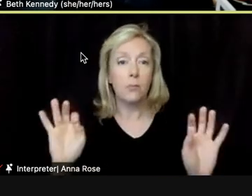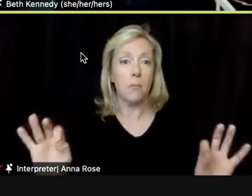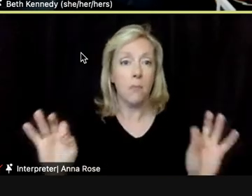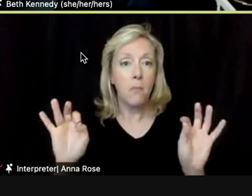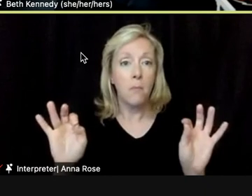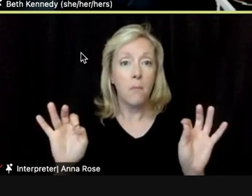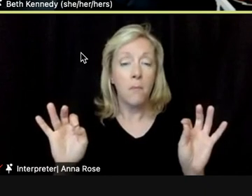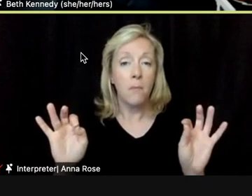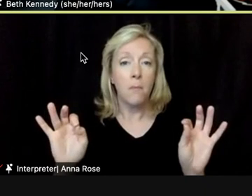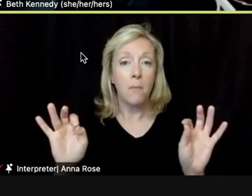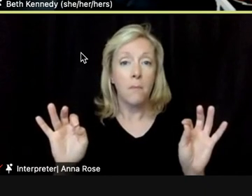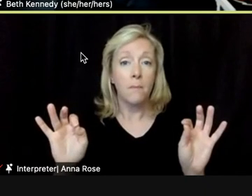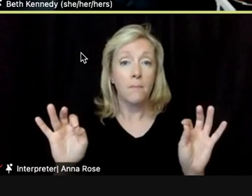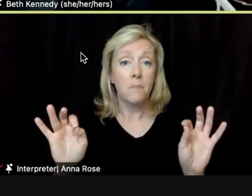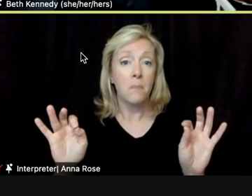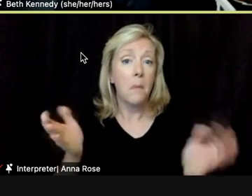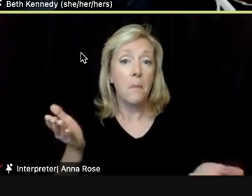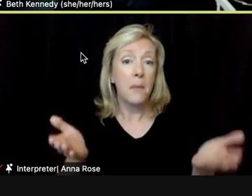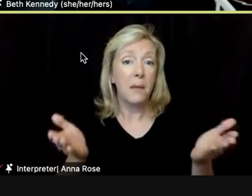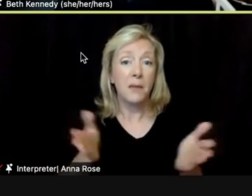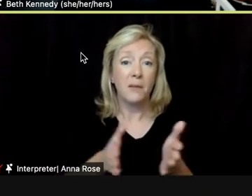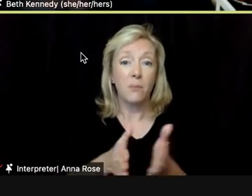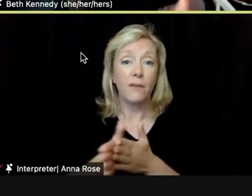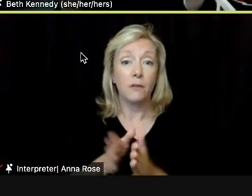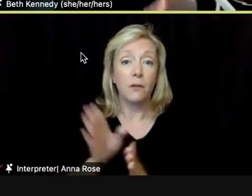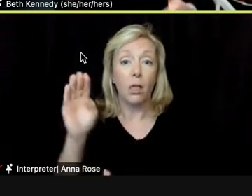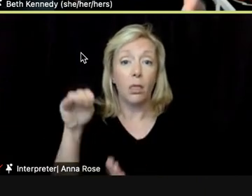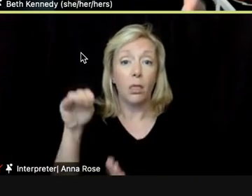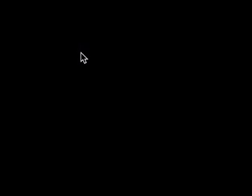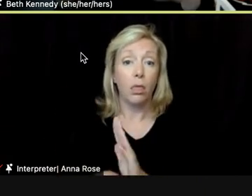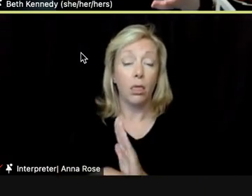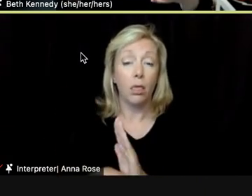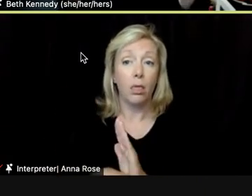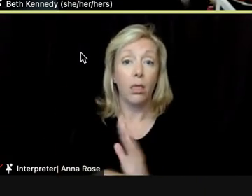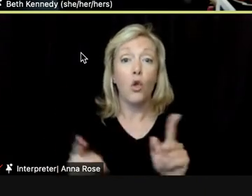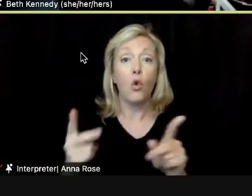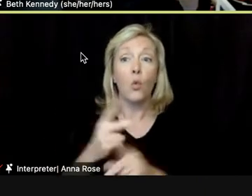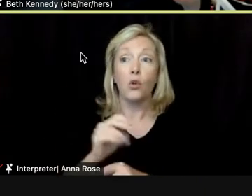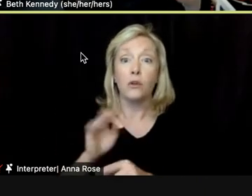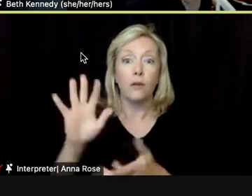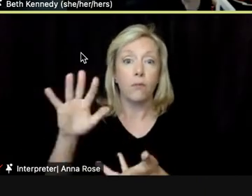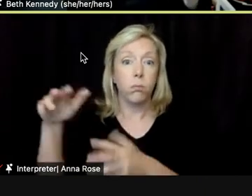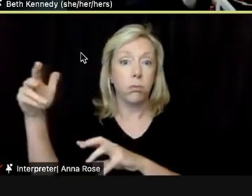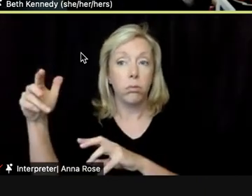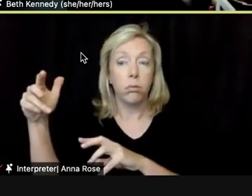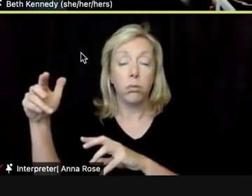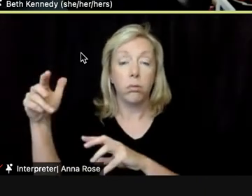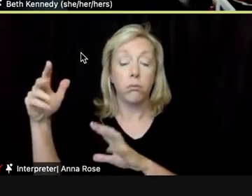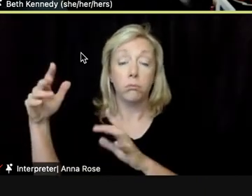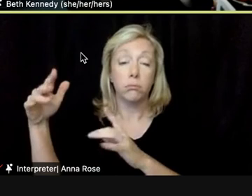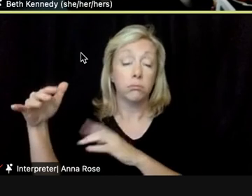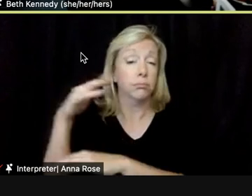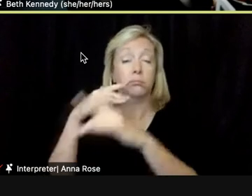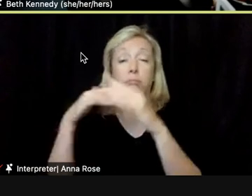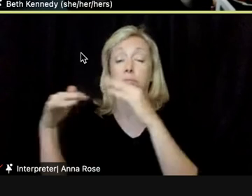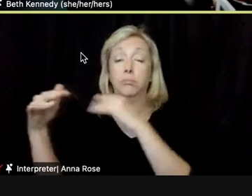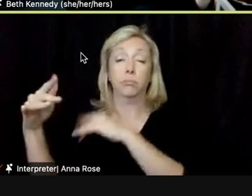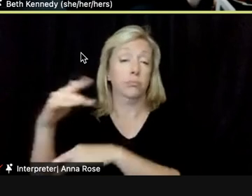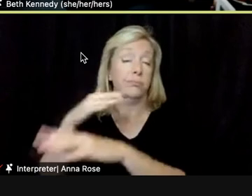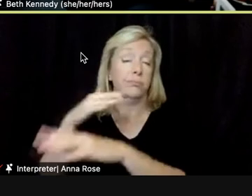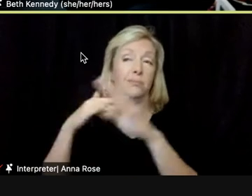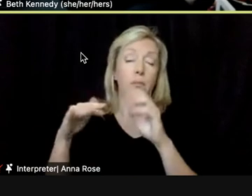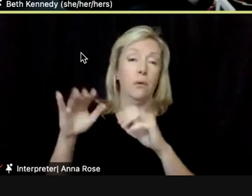too, you might not be that motivated if there's chaos in the gym. You might be like, yeah, no thanks, I'm just gonna sit over here by